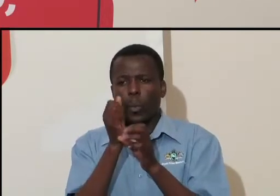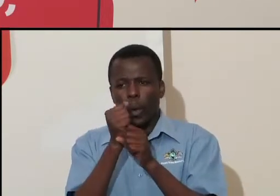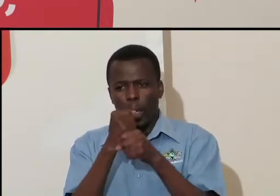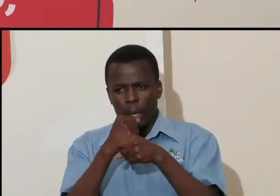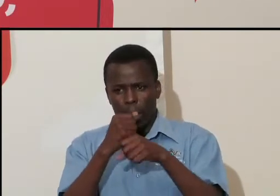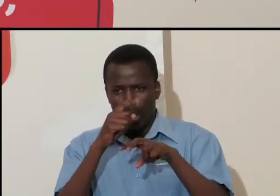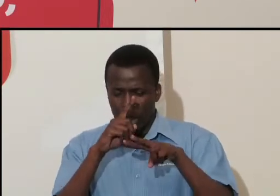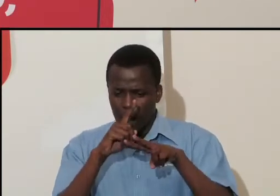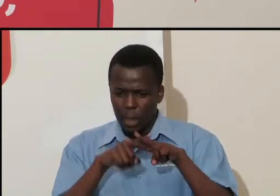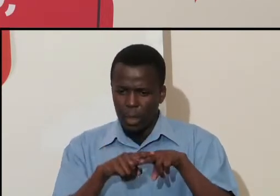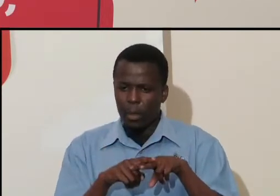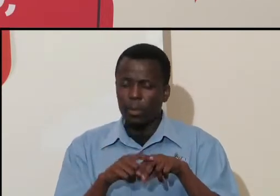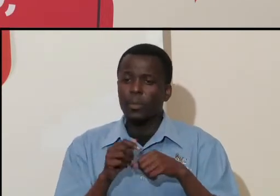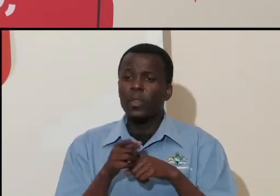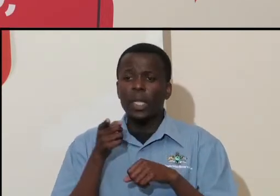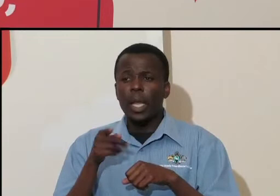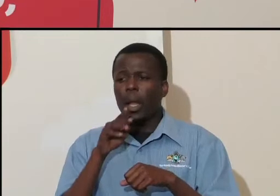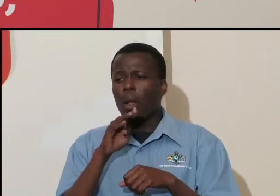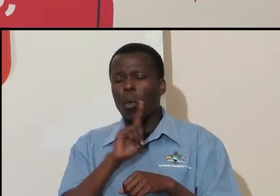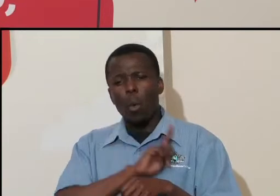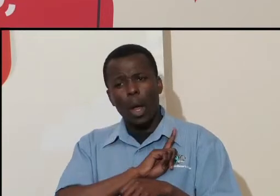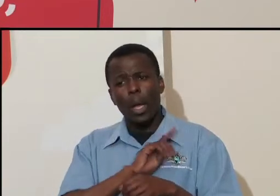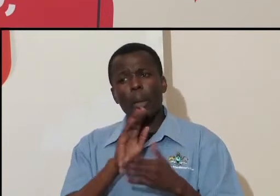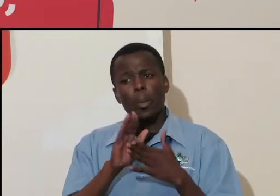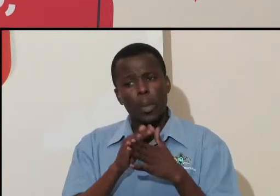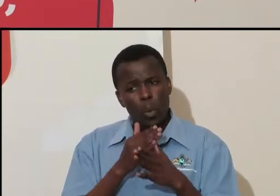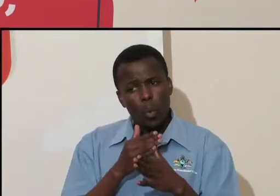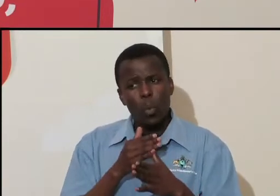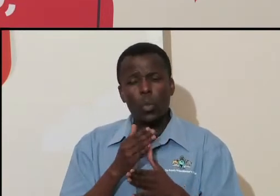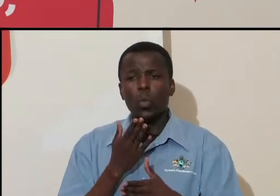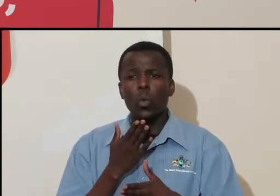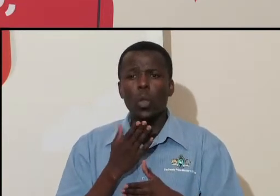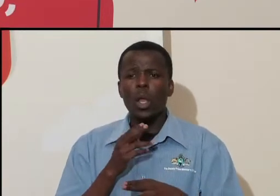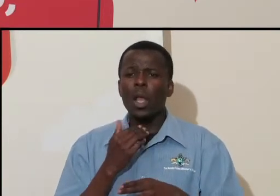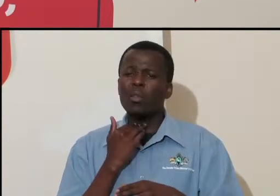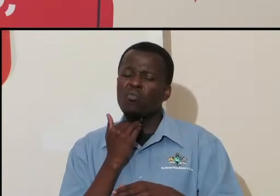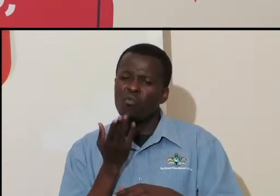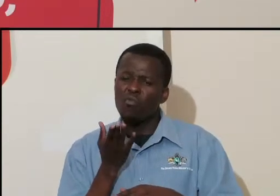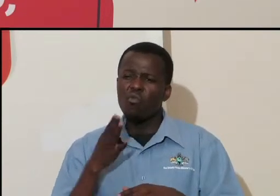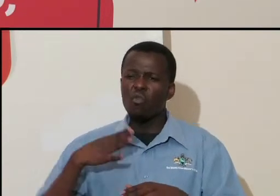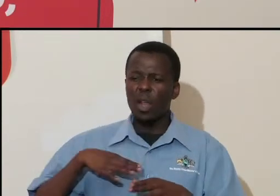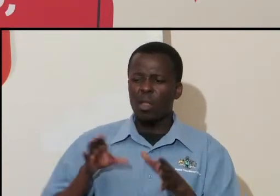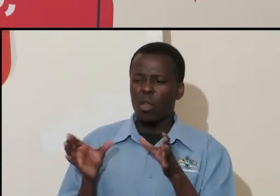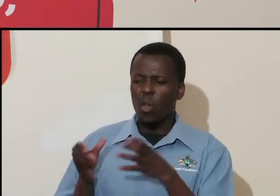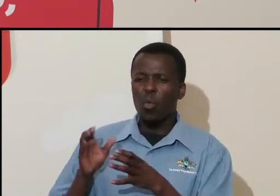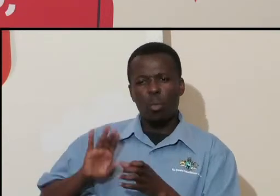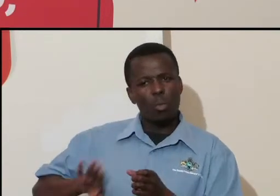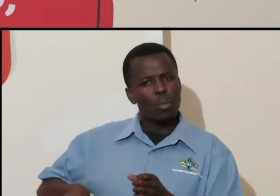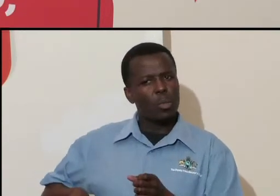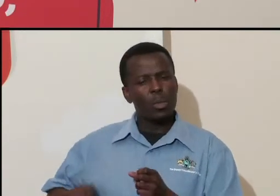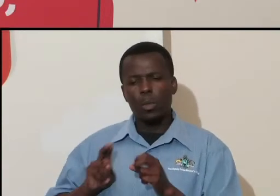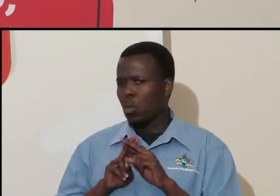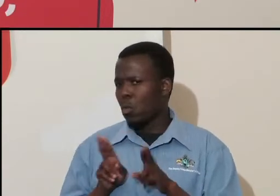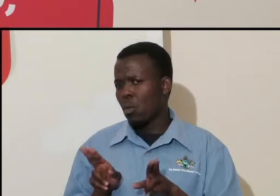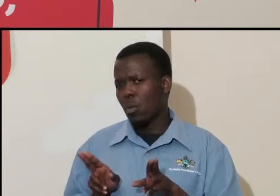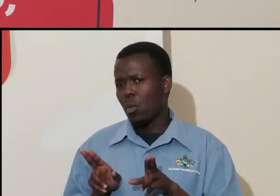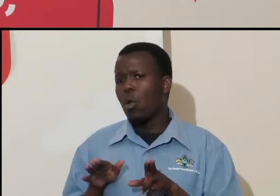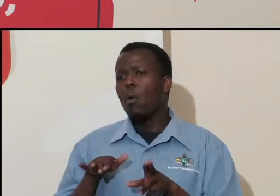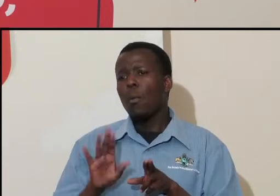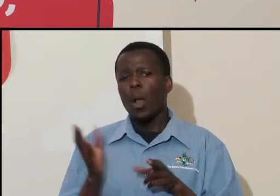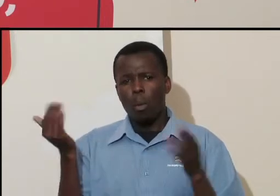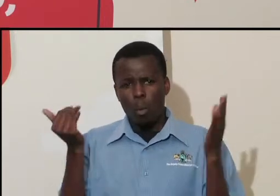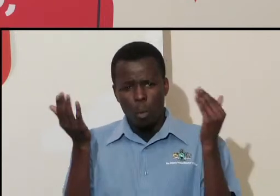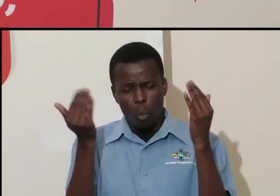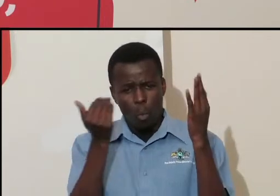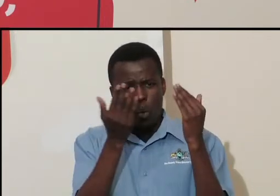that we leave no one behind, listen to the voice of the voiceless, strengthen advocacy and